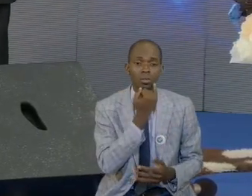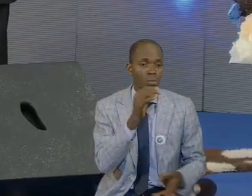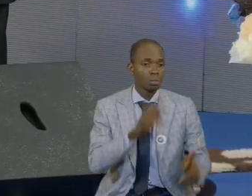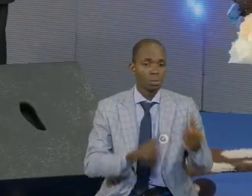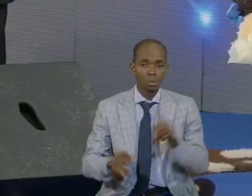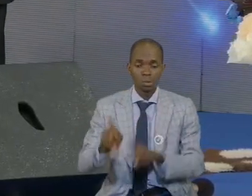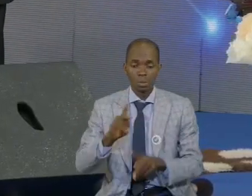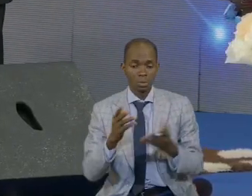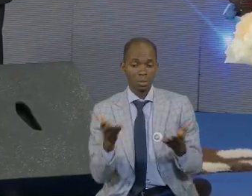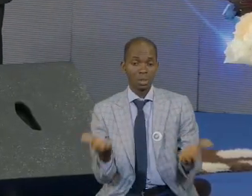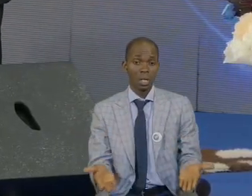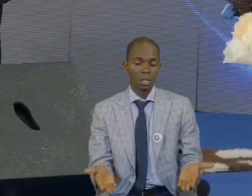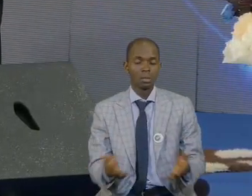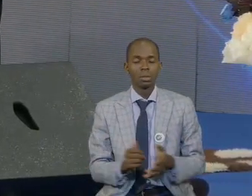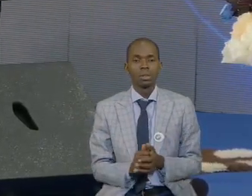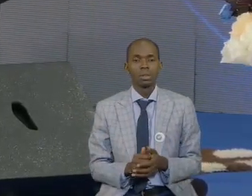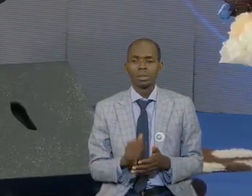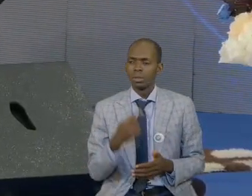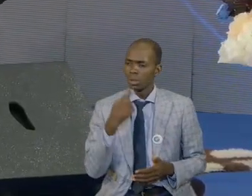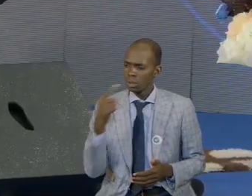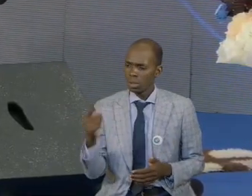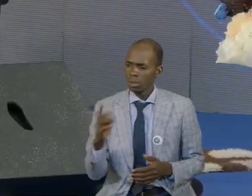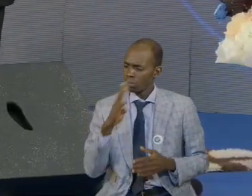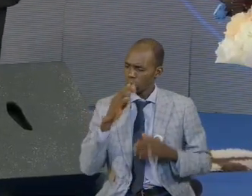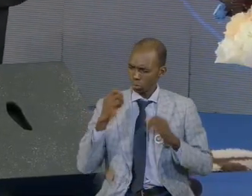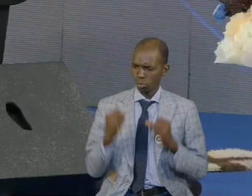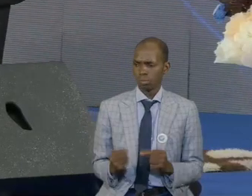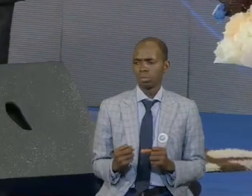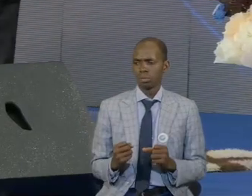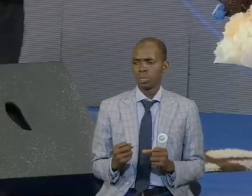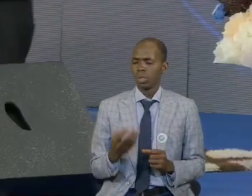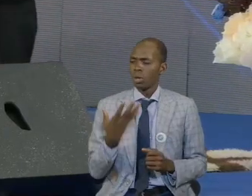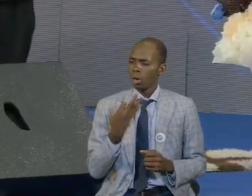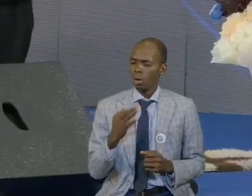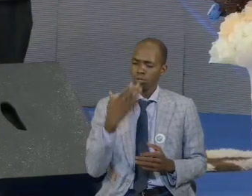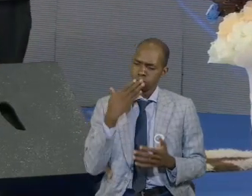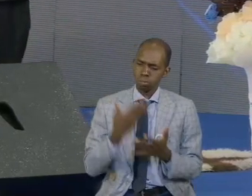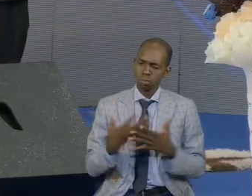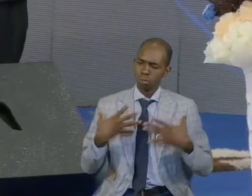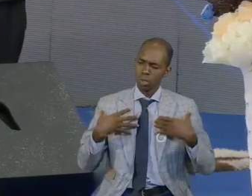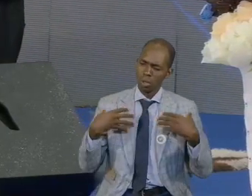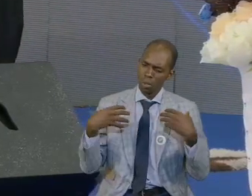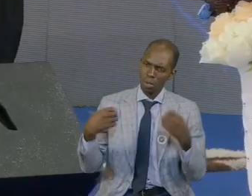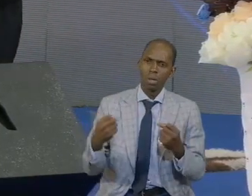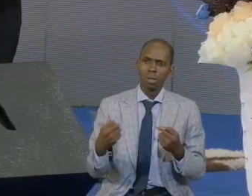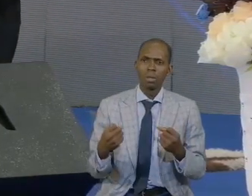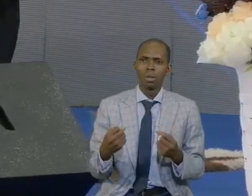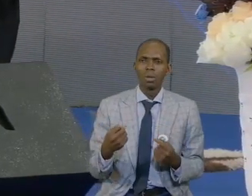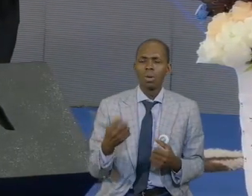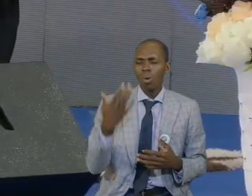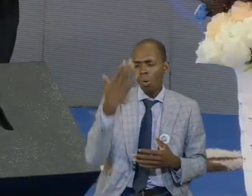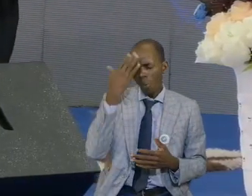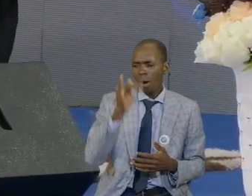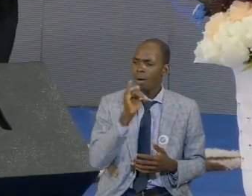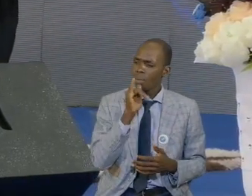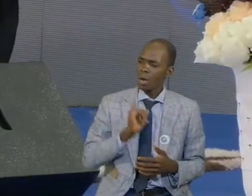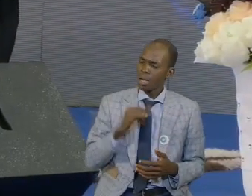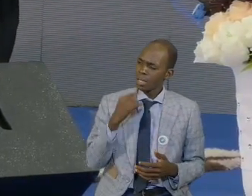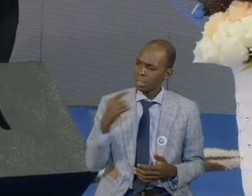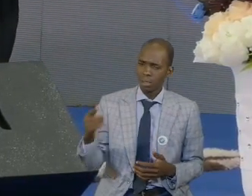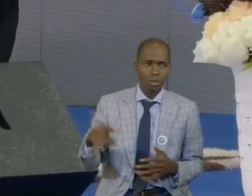be strong and of equal courage. What am I telling you in the midst of all